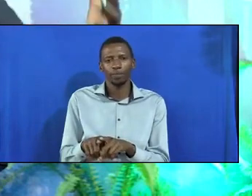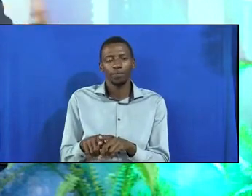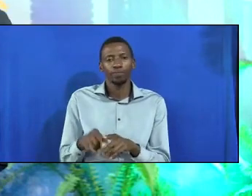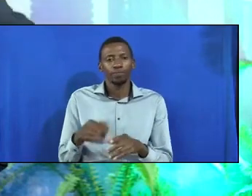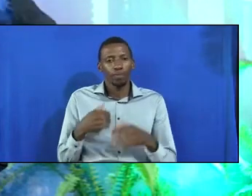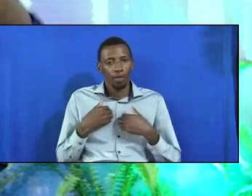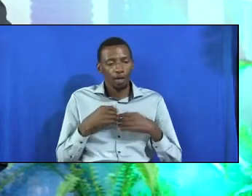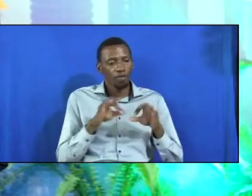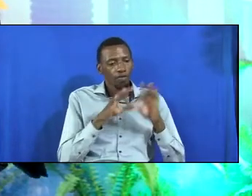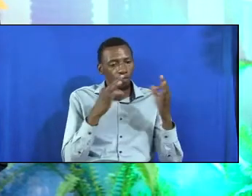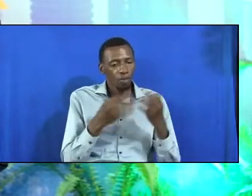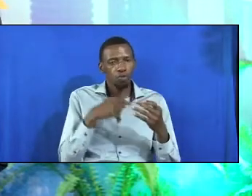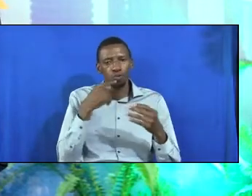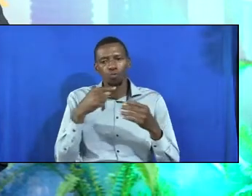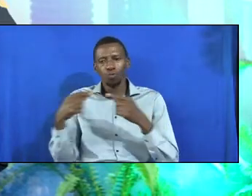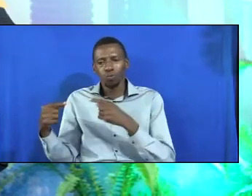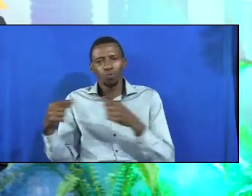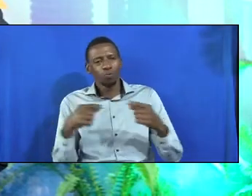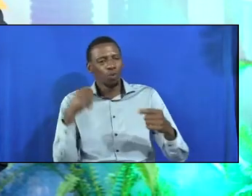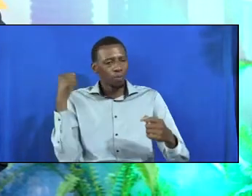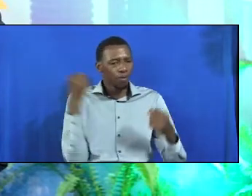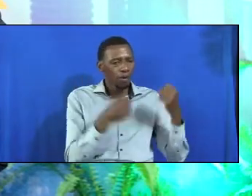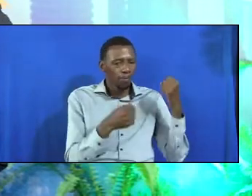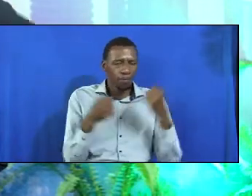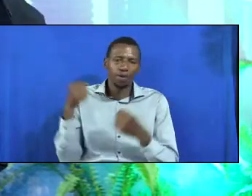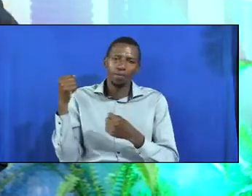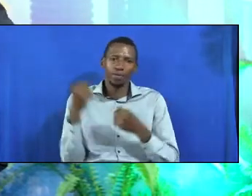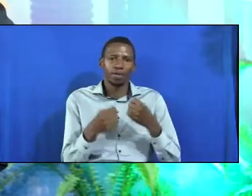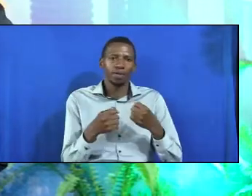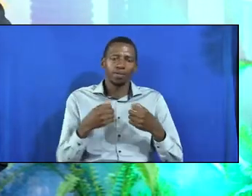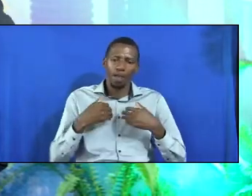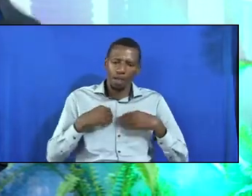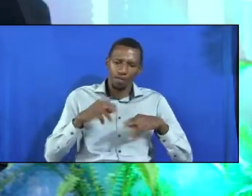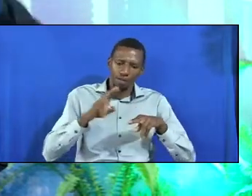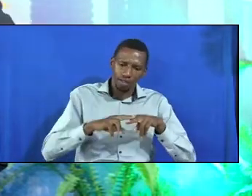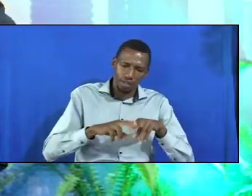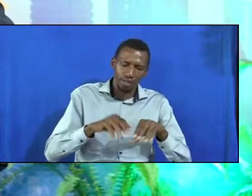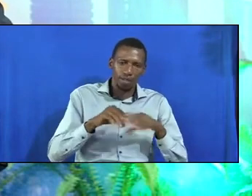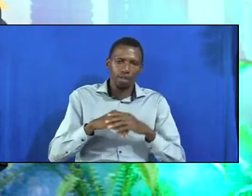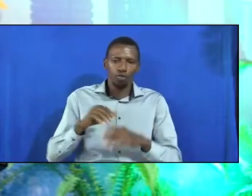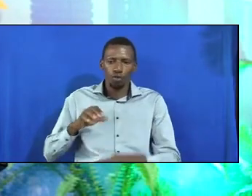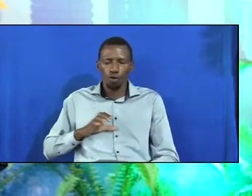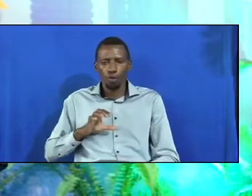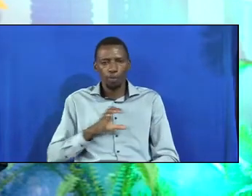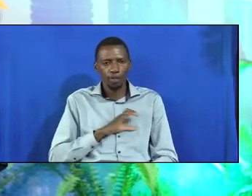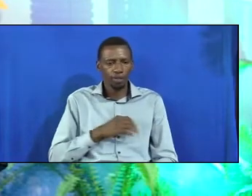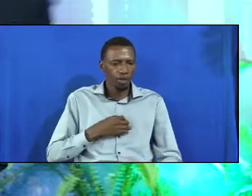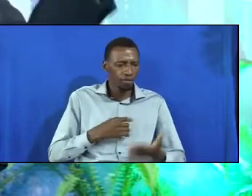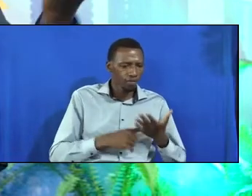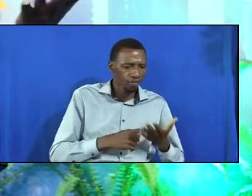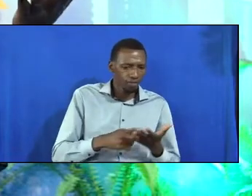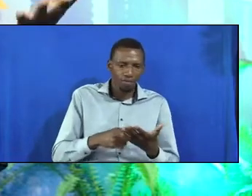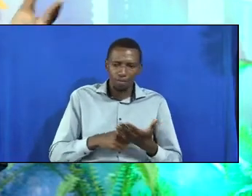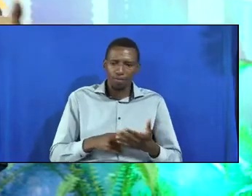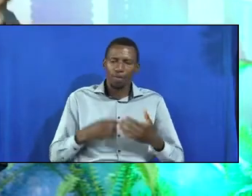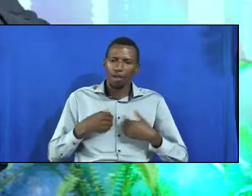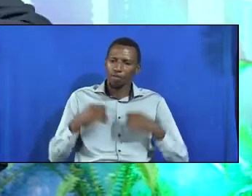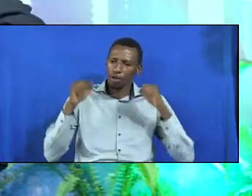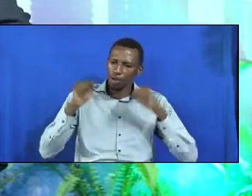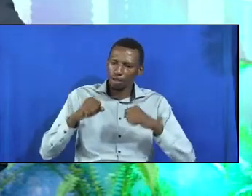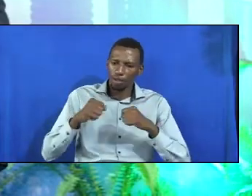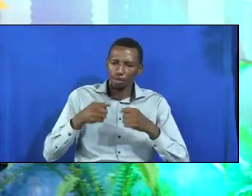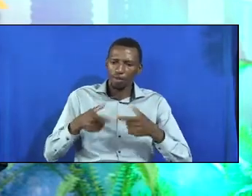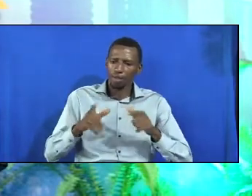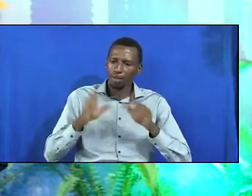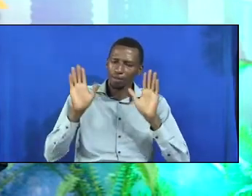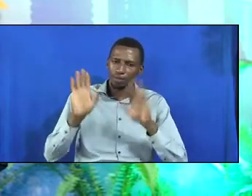are involved in domestic violence. They have sat in committees, they have discussed, they have said, let's put an end to this, but they